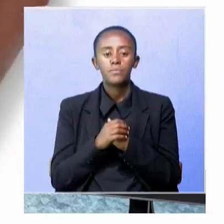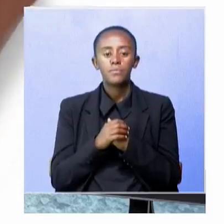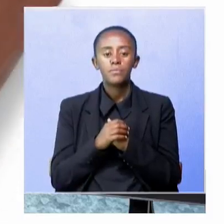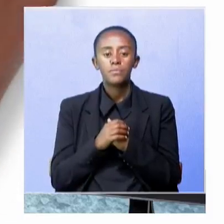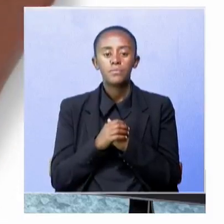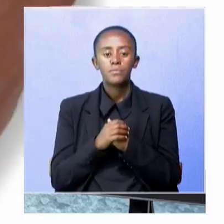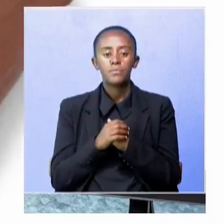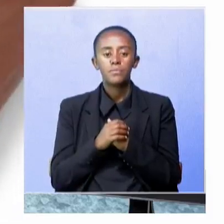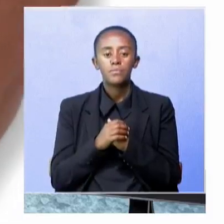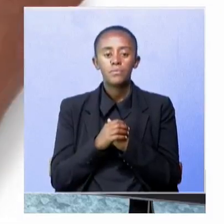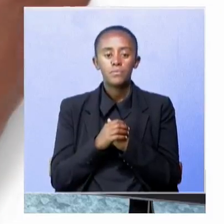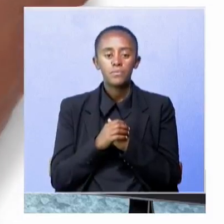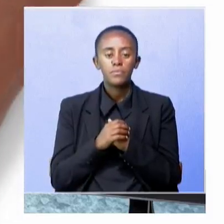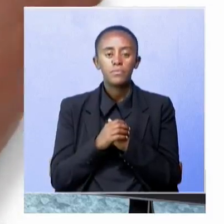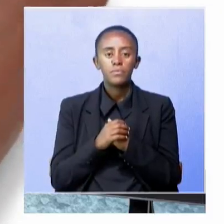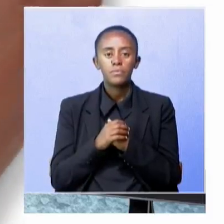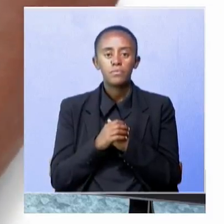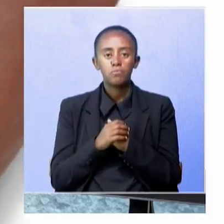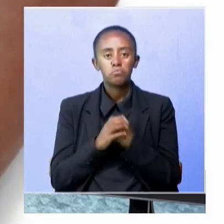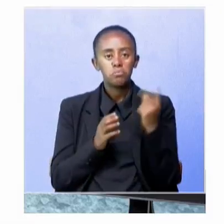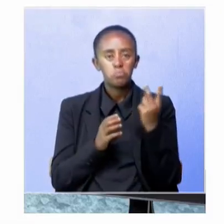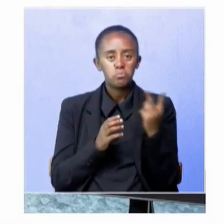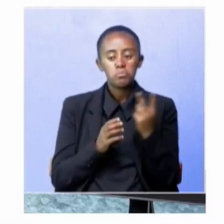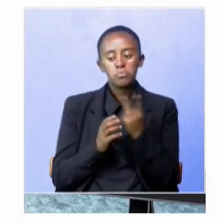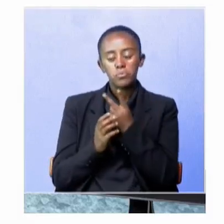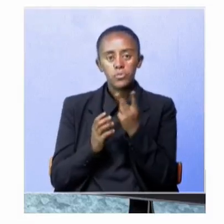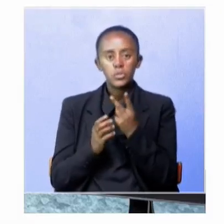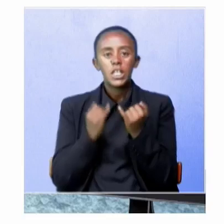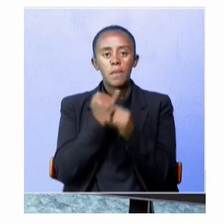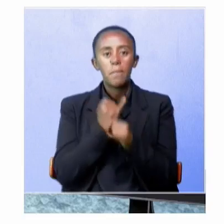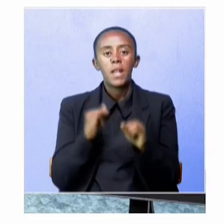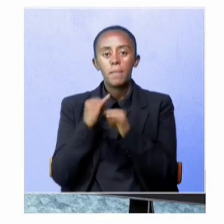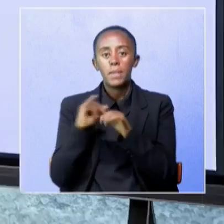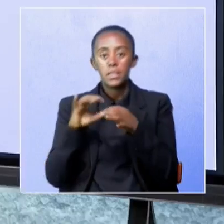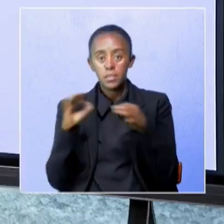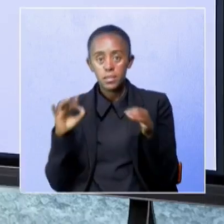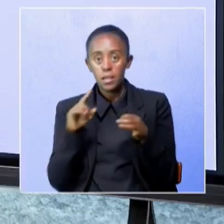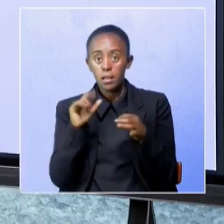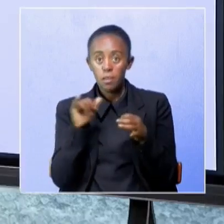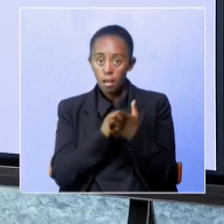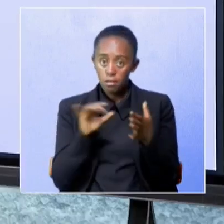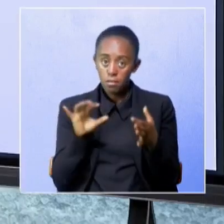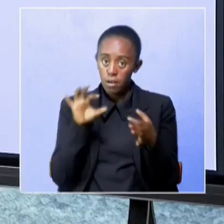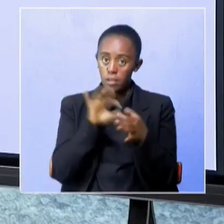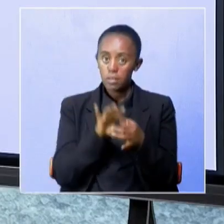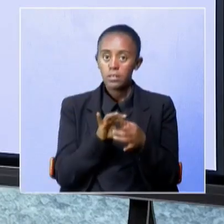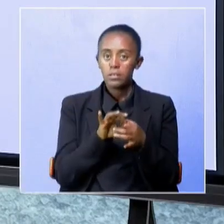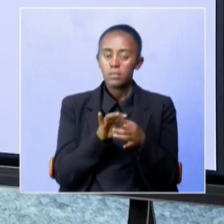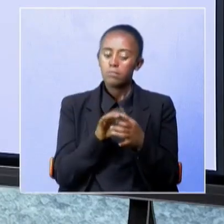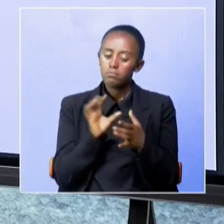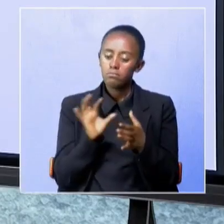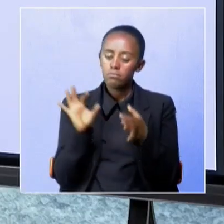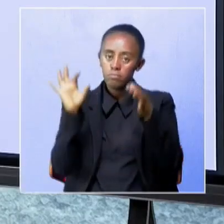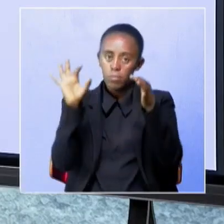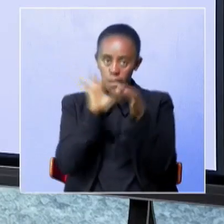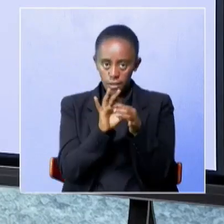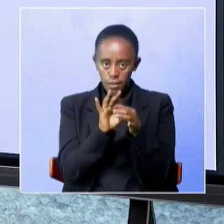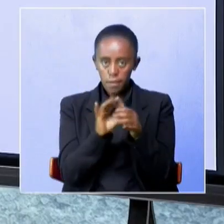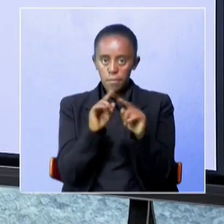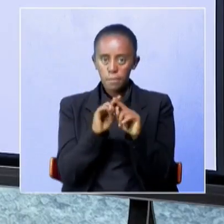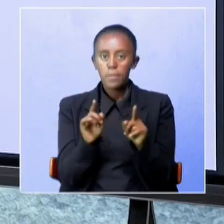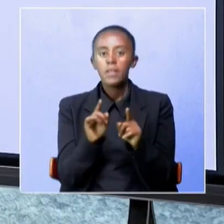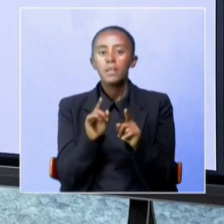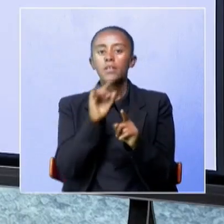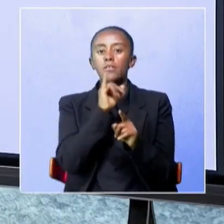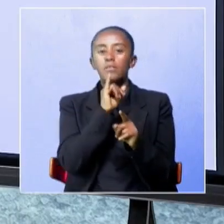clauses, right? Or two independent sentences that are related, yes? They are related, but they are two